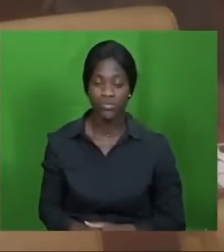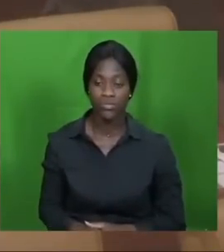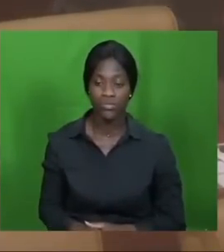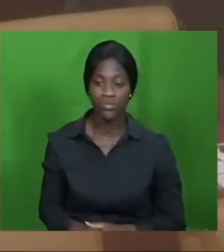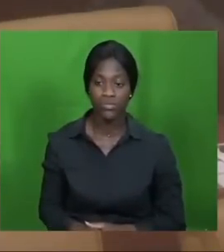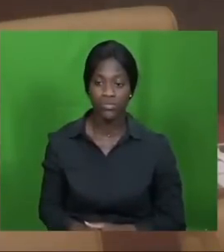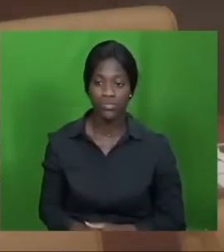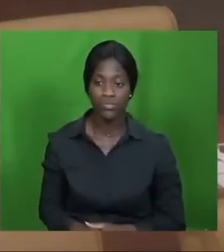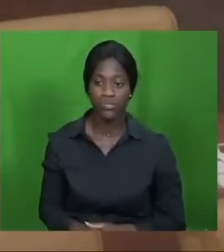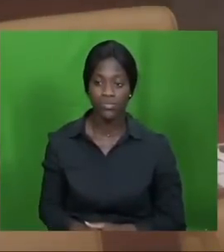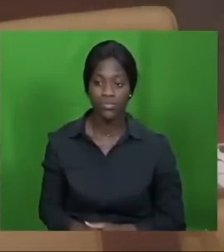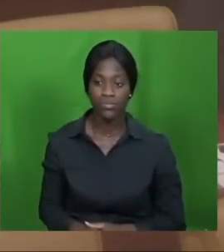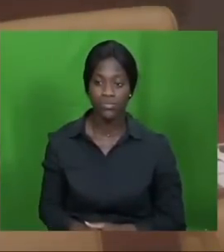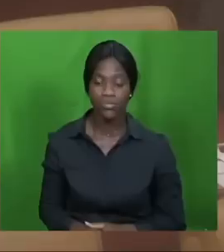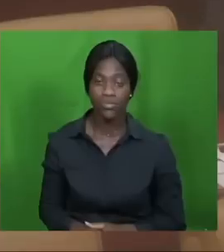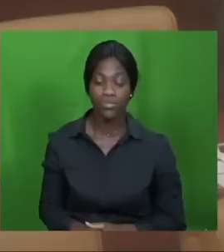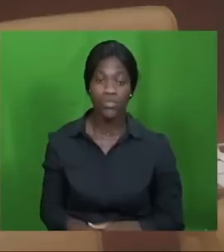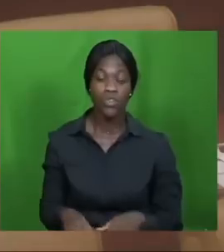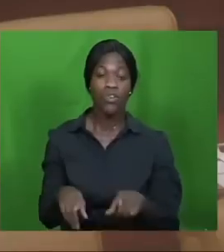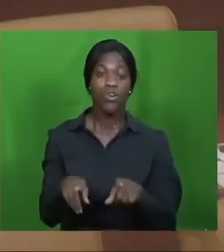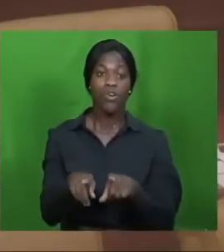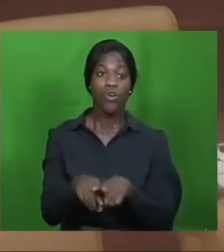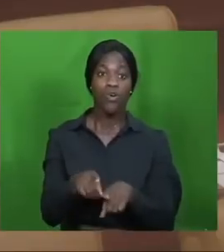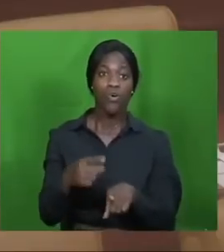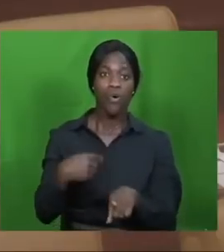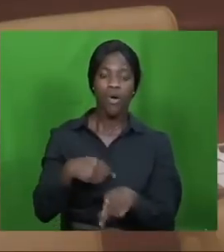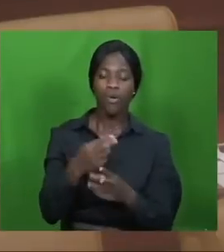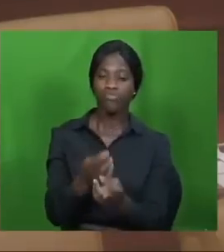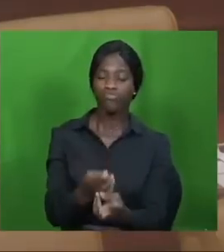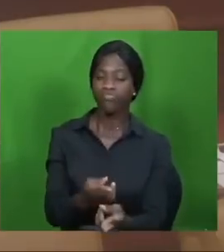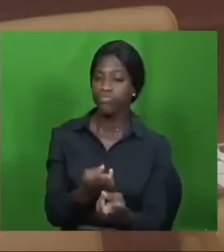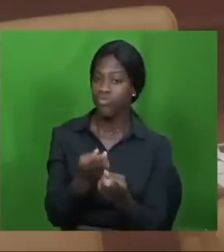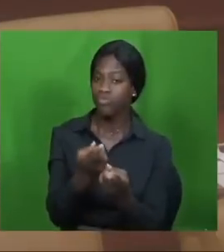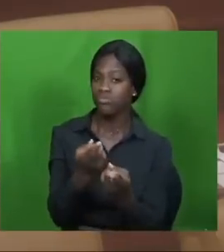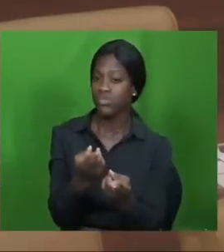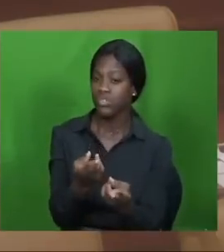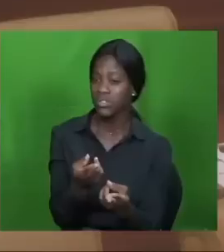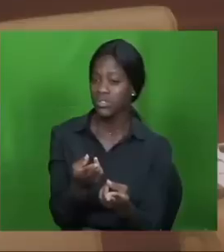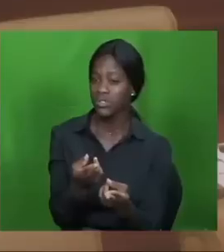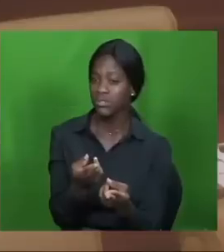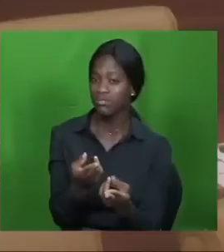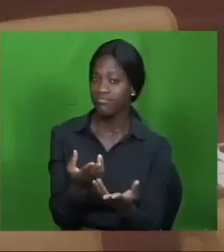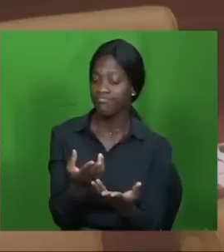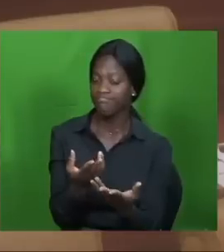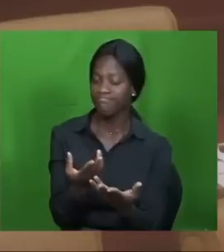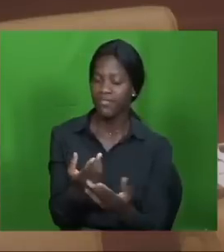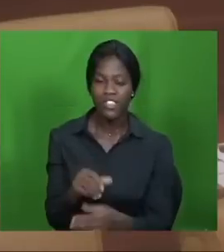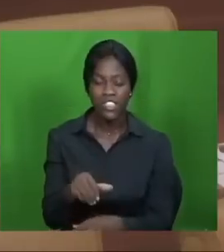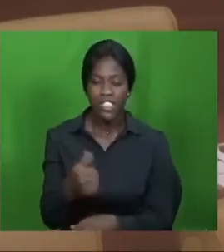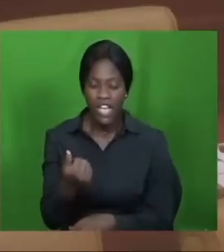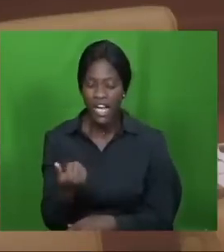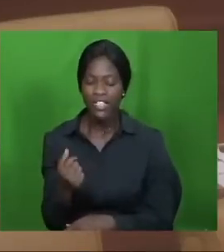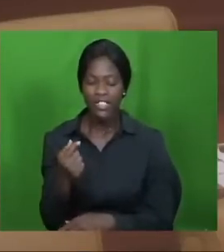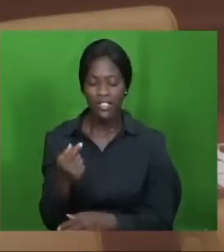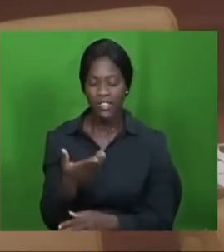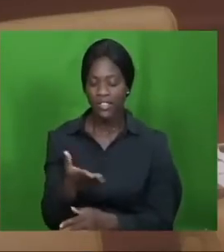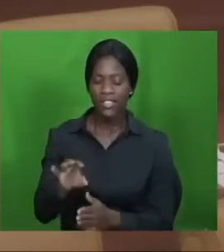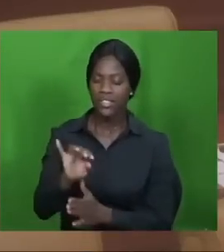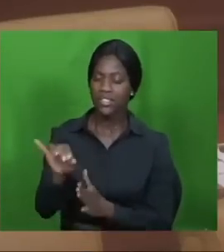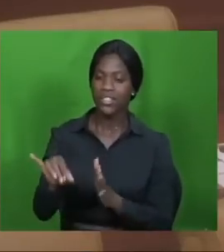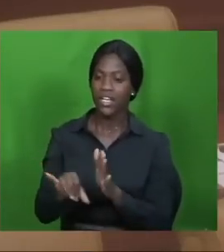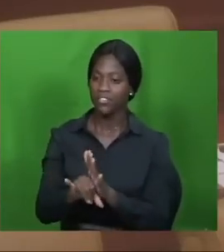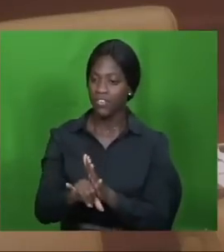make other recommendations that other observations that were made, and